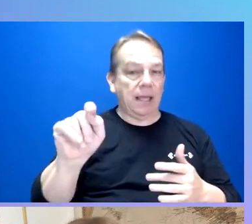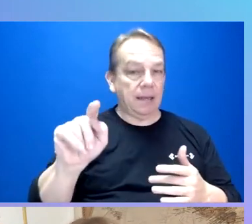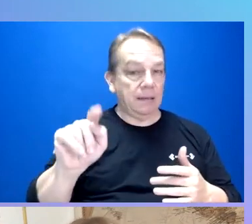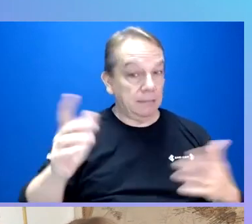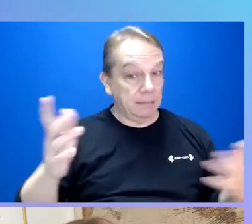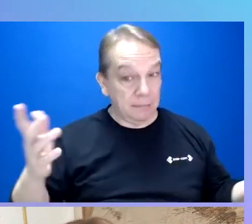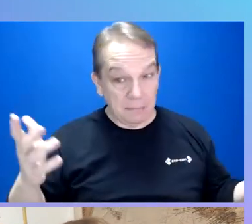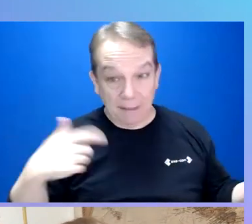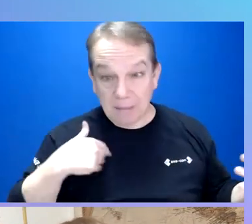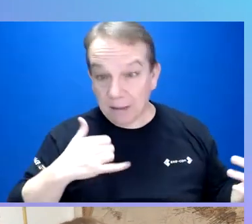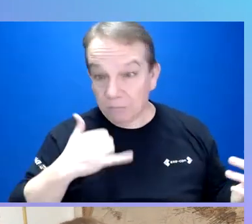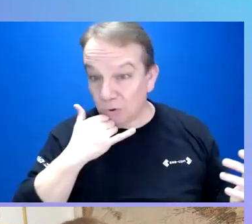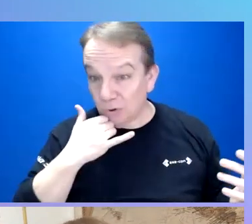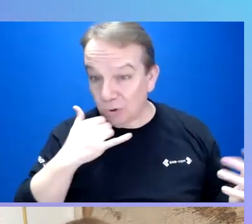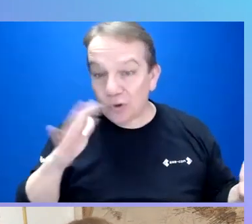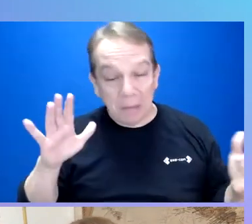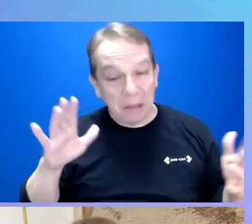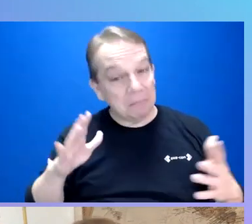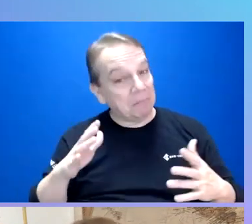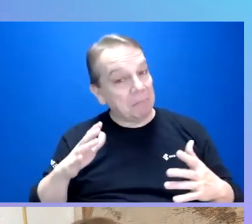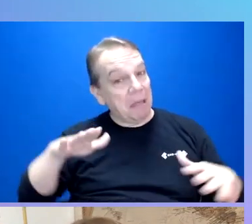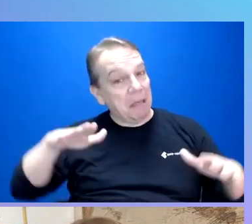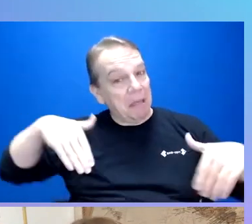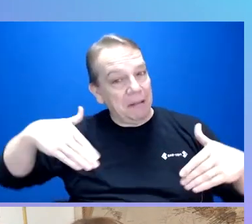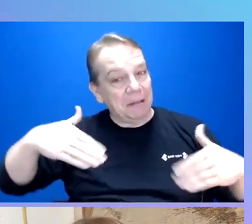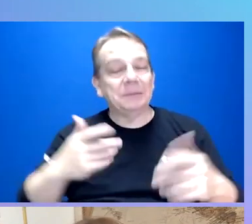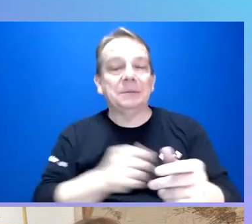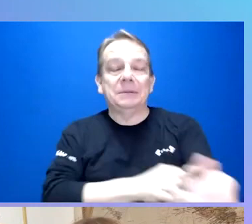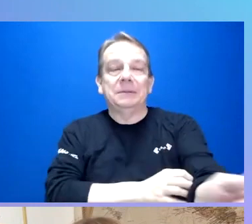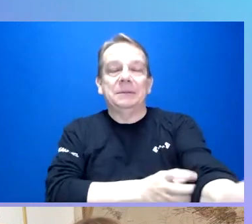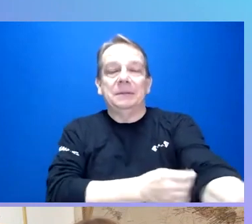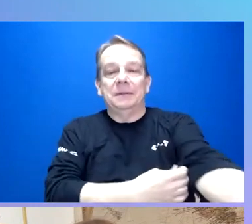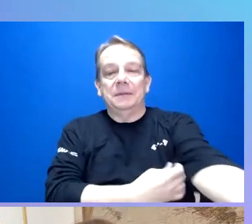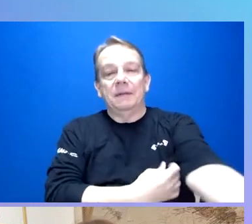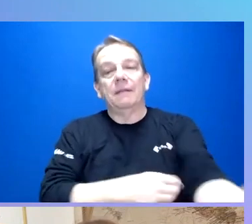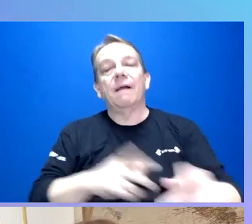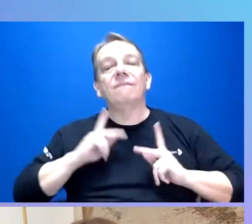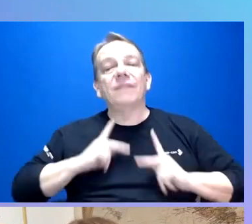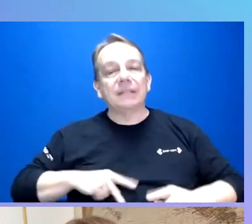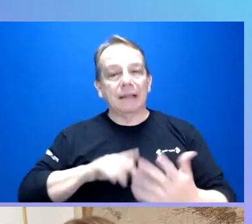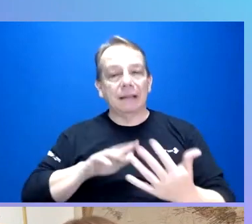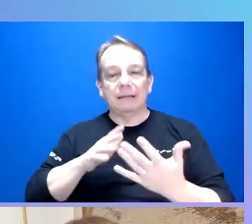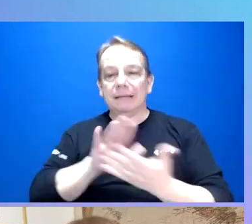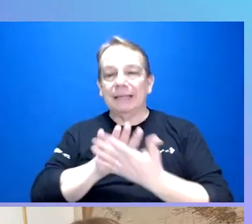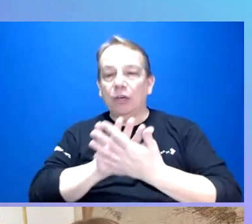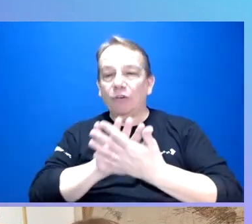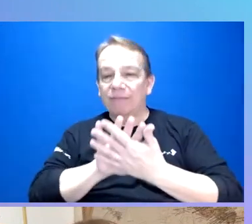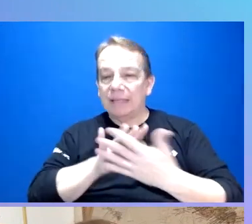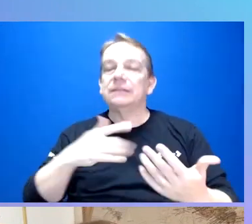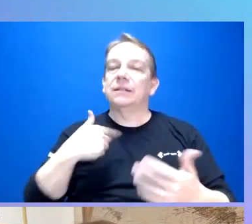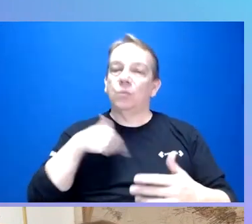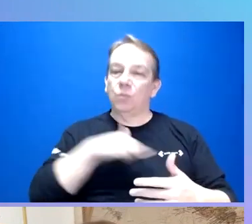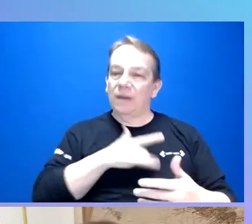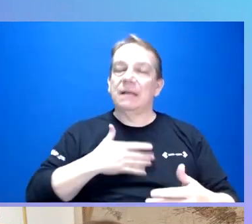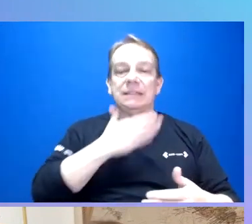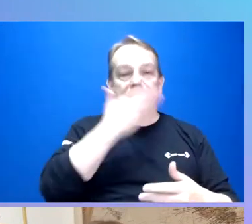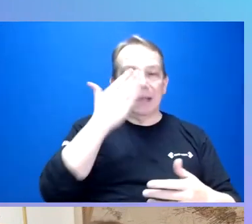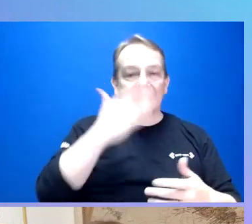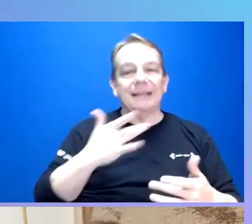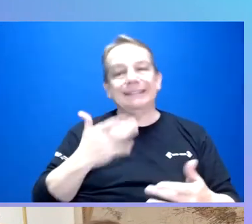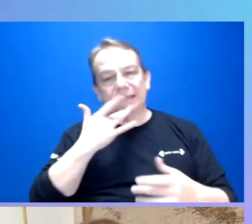can correct me, that is amazing. But for physical interfaces, I think smell and taste can be a really fun challenge for